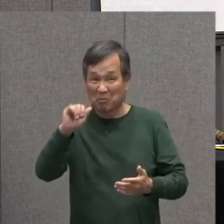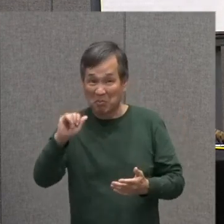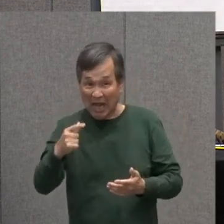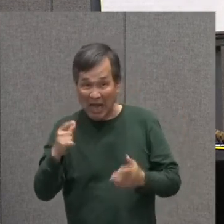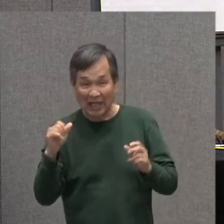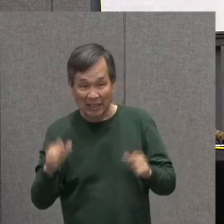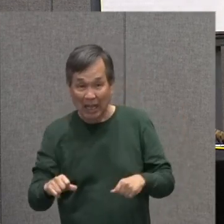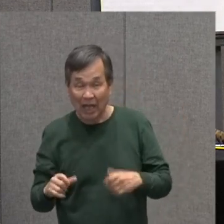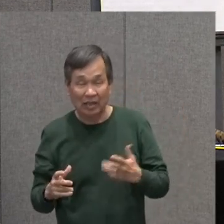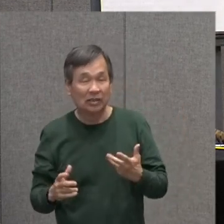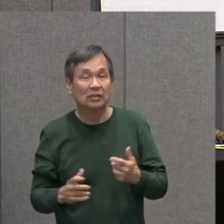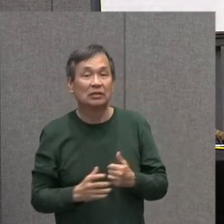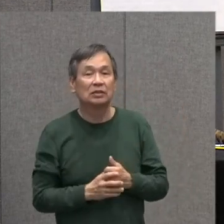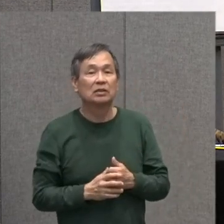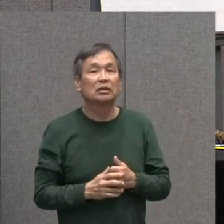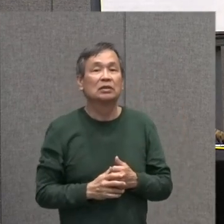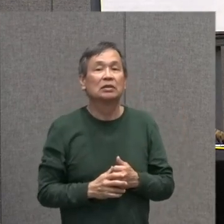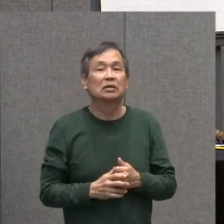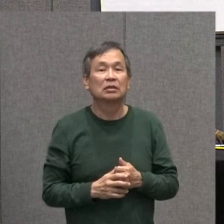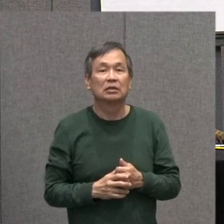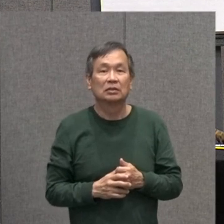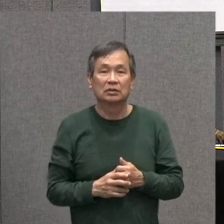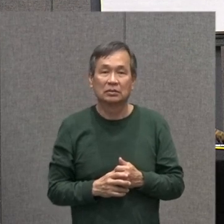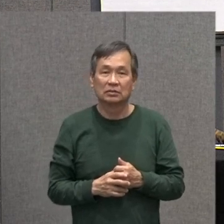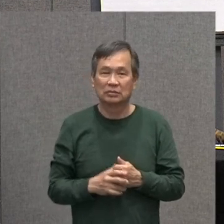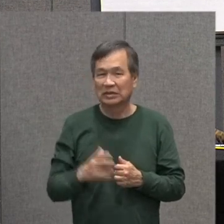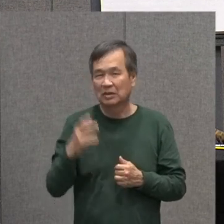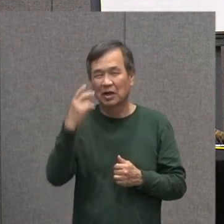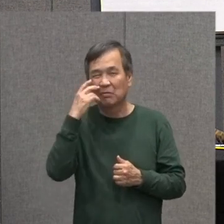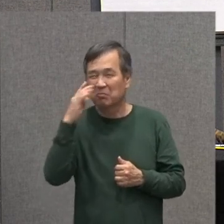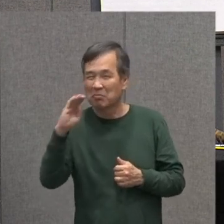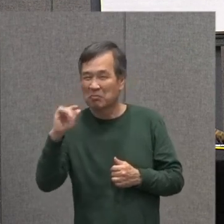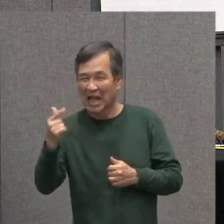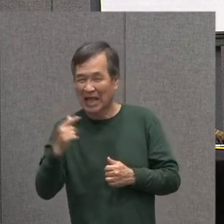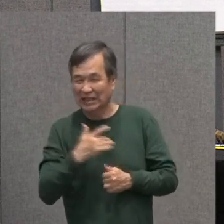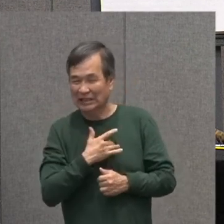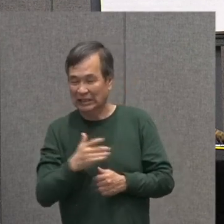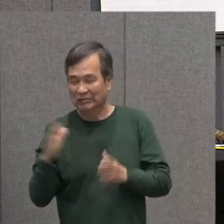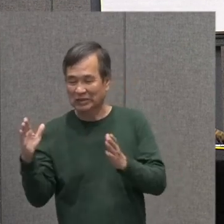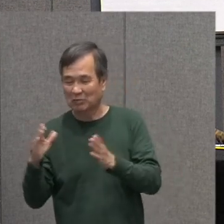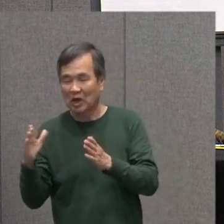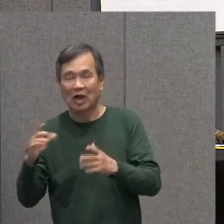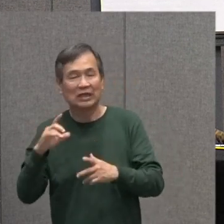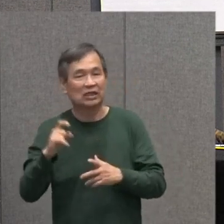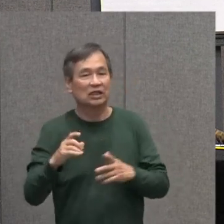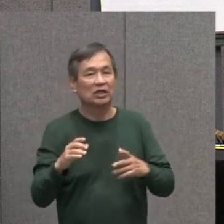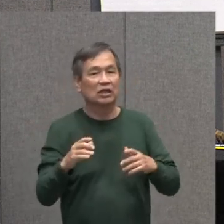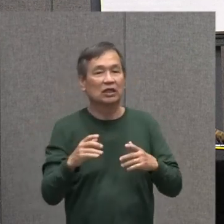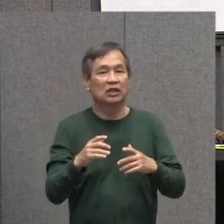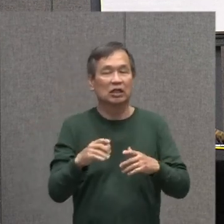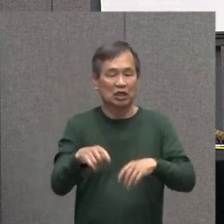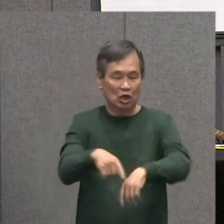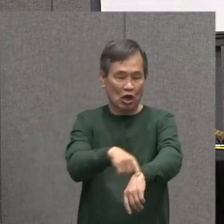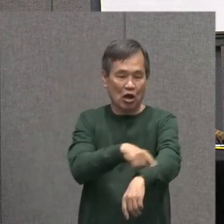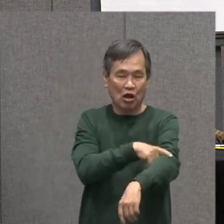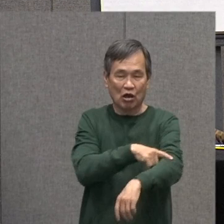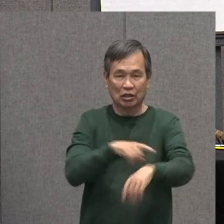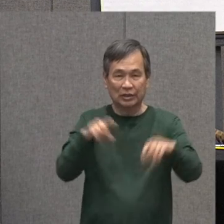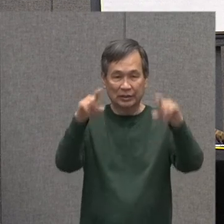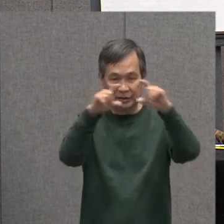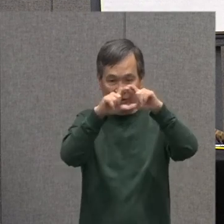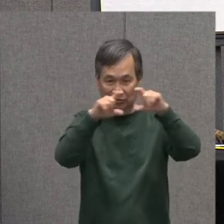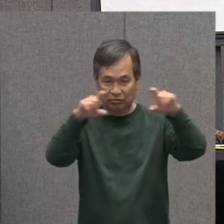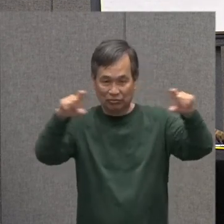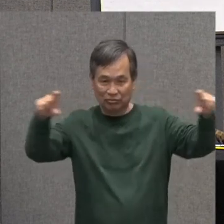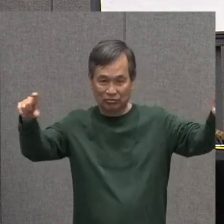enough head, because this is just a little bit shorter. Can you see it's a little bit shorter? Mm-hmm. What we need are a couple of long sides